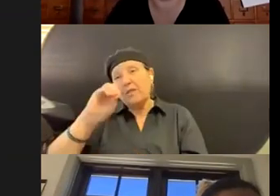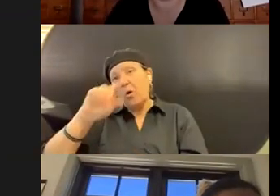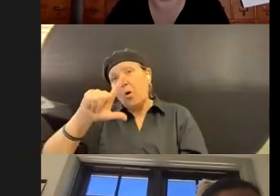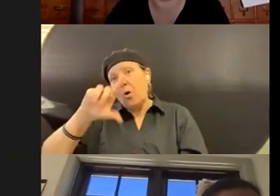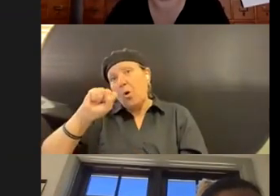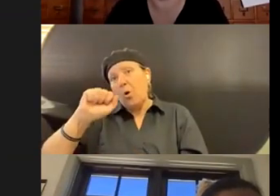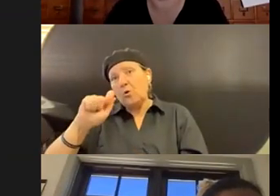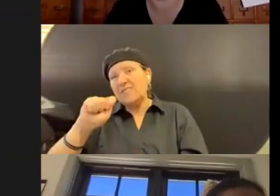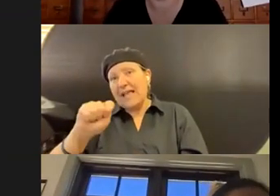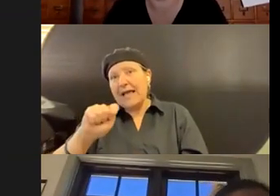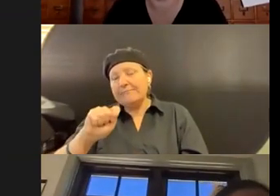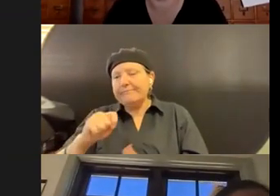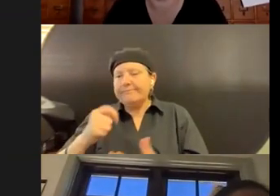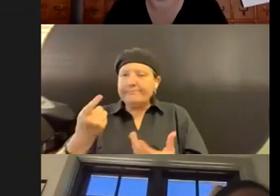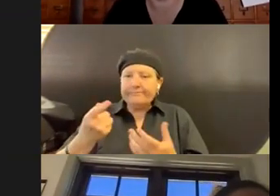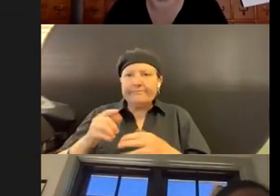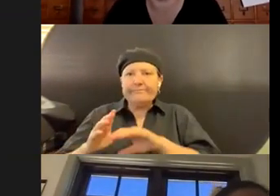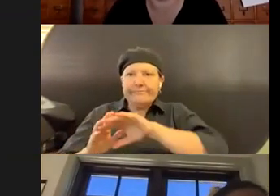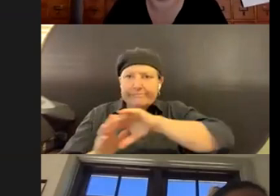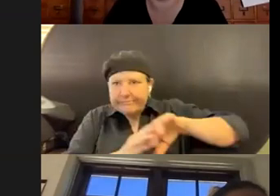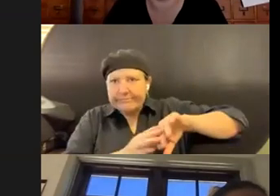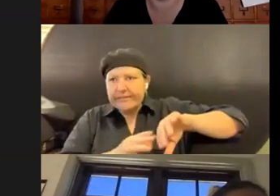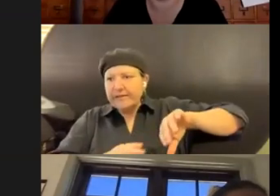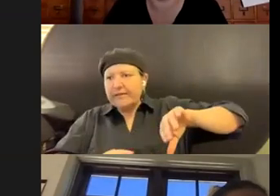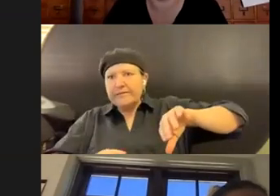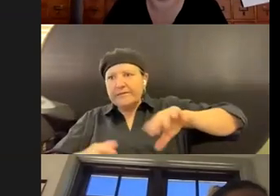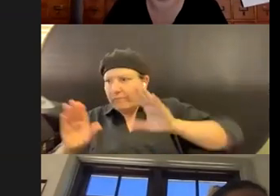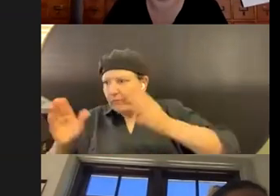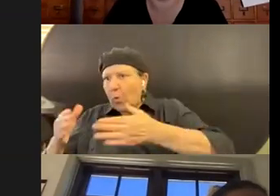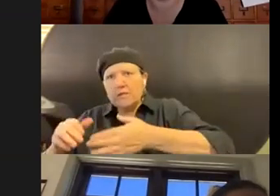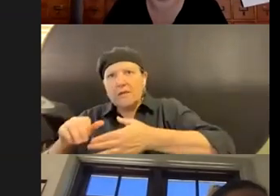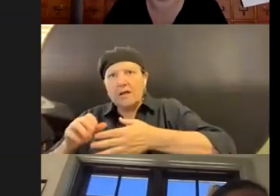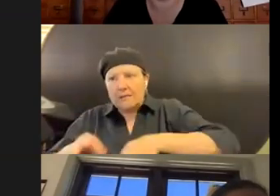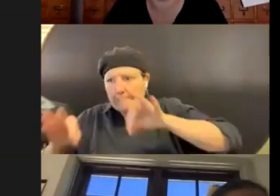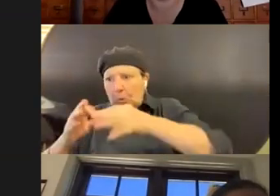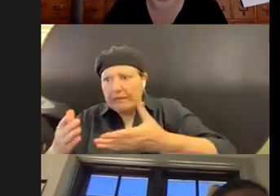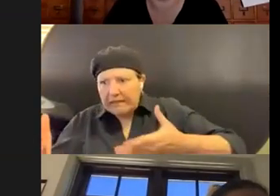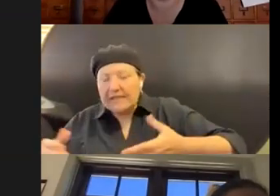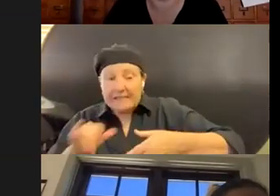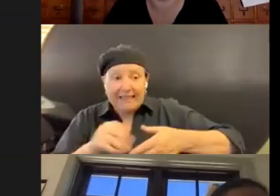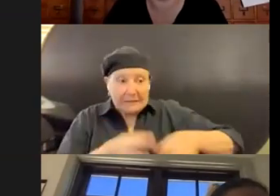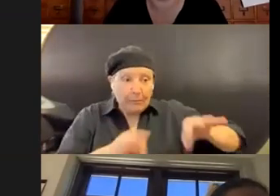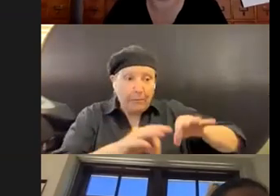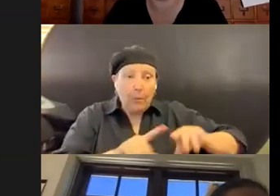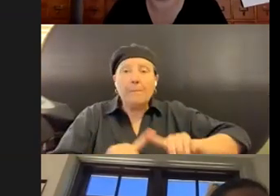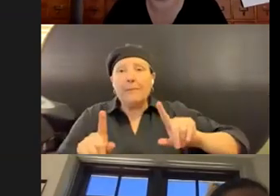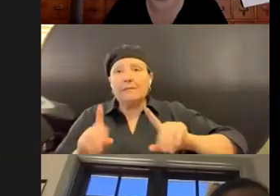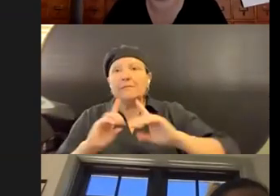pushed aside as other things have had to get taken care of. But I know that the district will be addressing that very